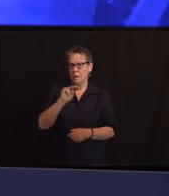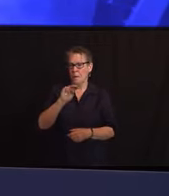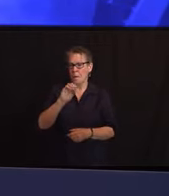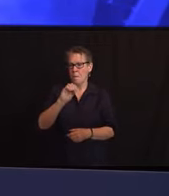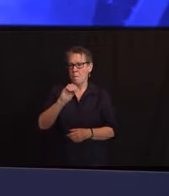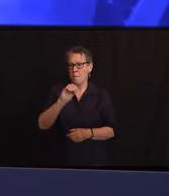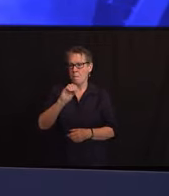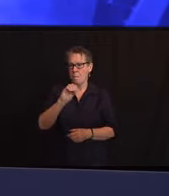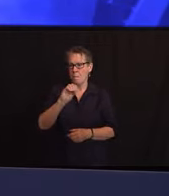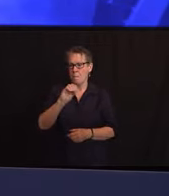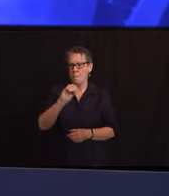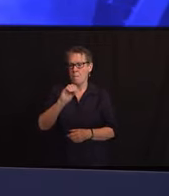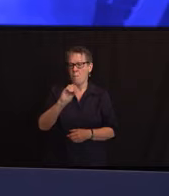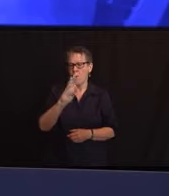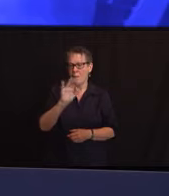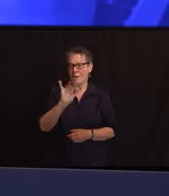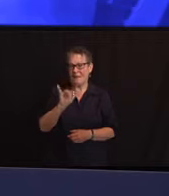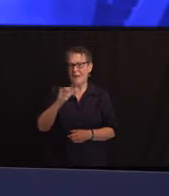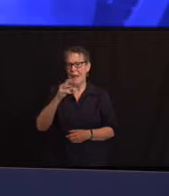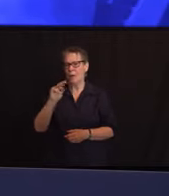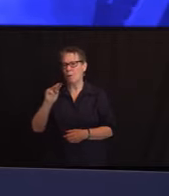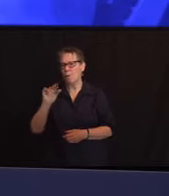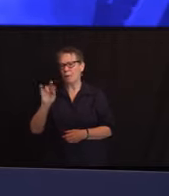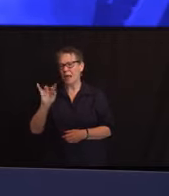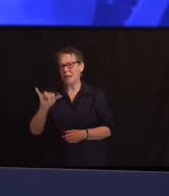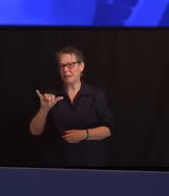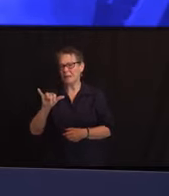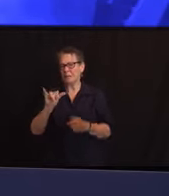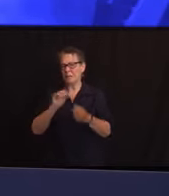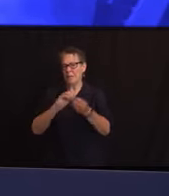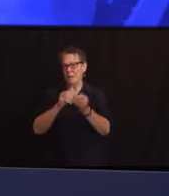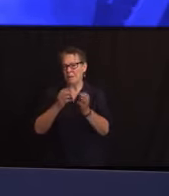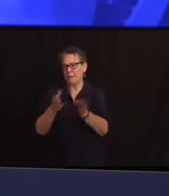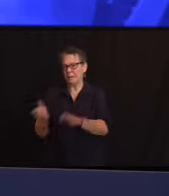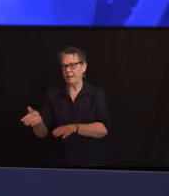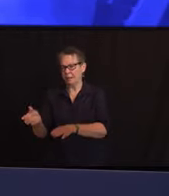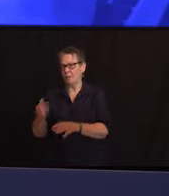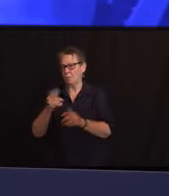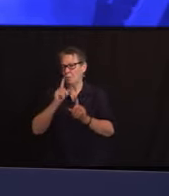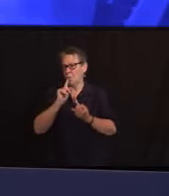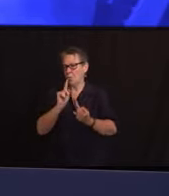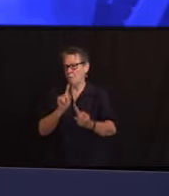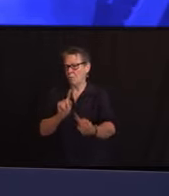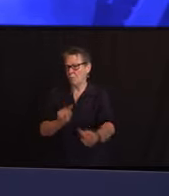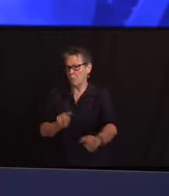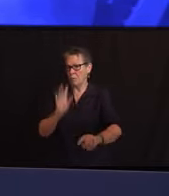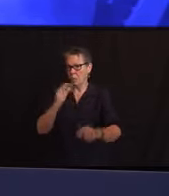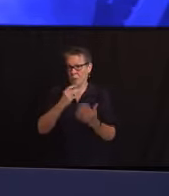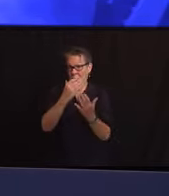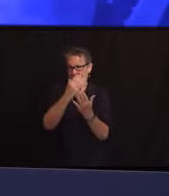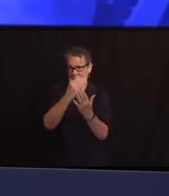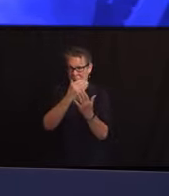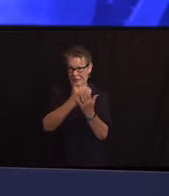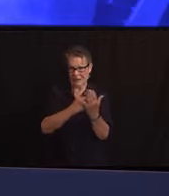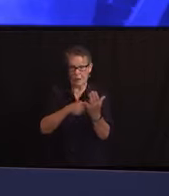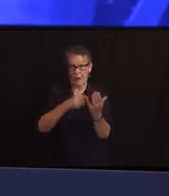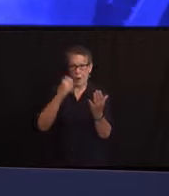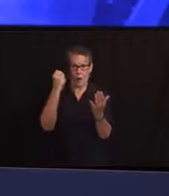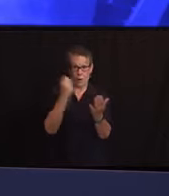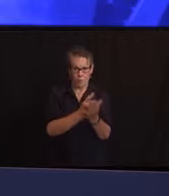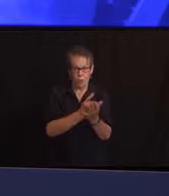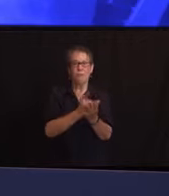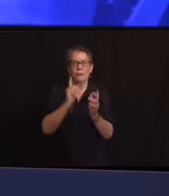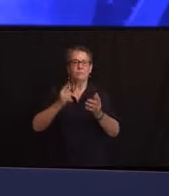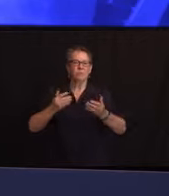daily report, as the Governor shared, our hospitals reported 1,063 hospitalizations of COVID-19 positive patients